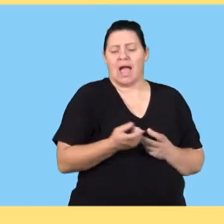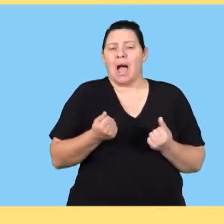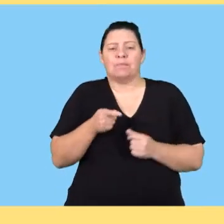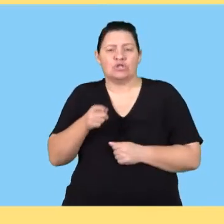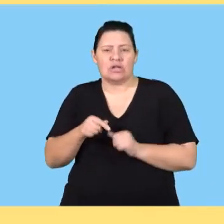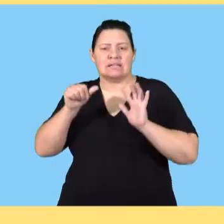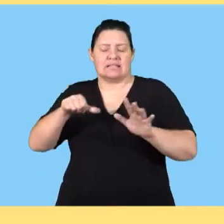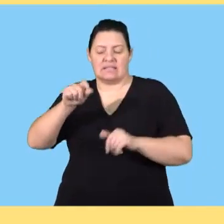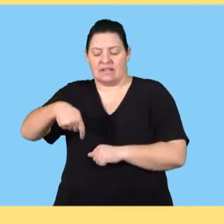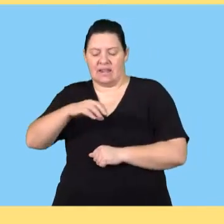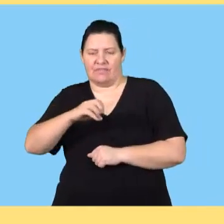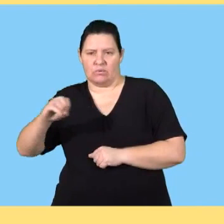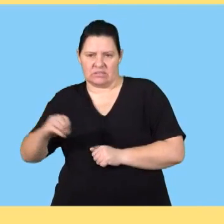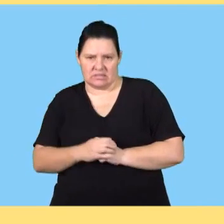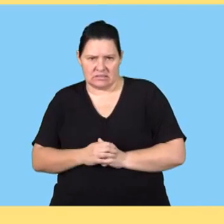much was it for?